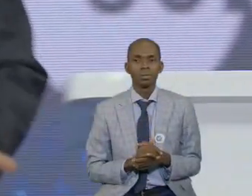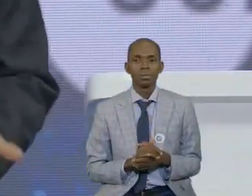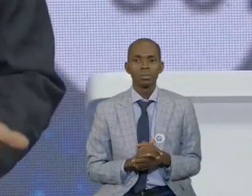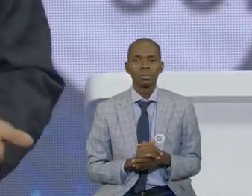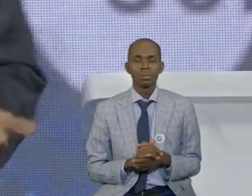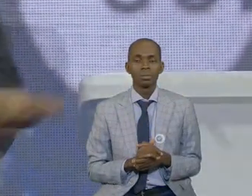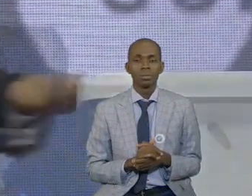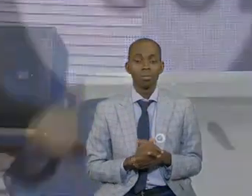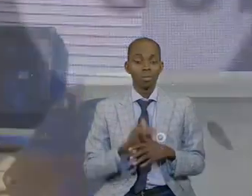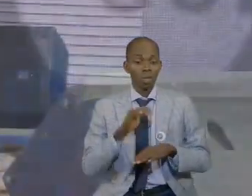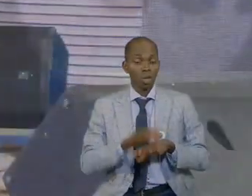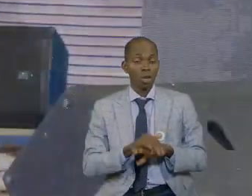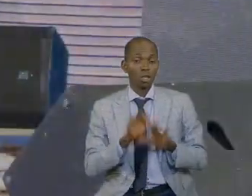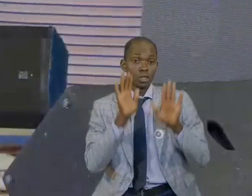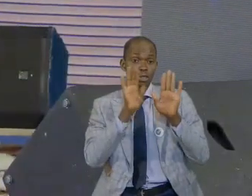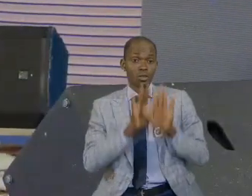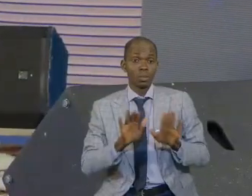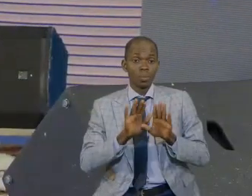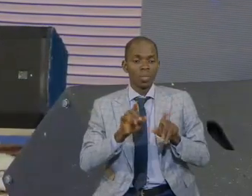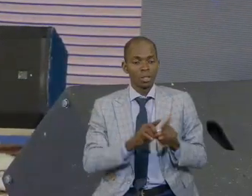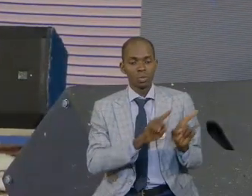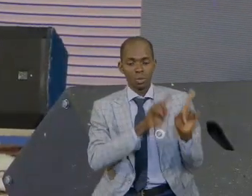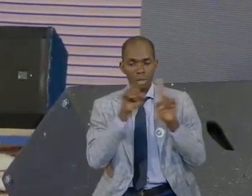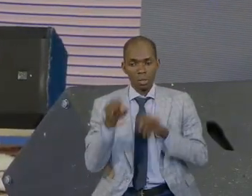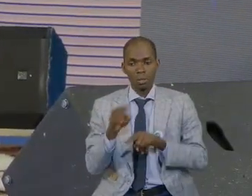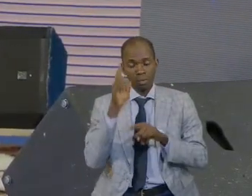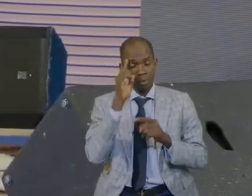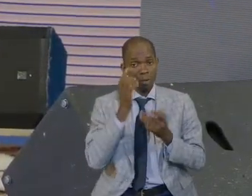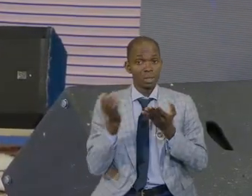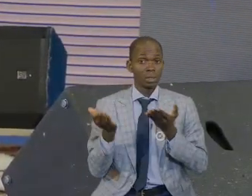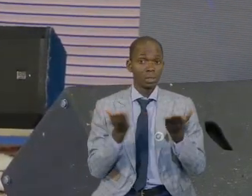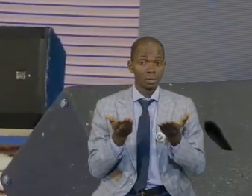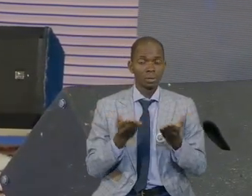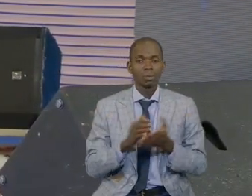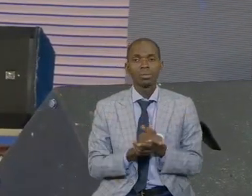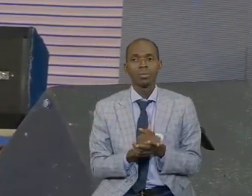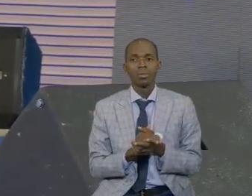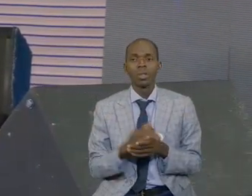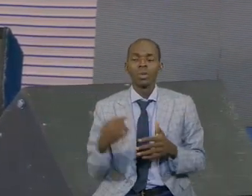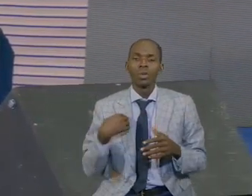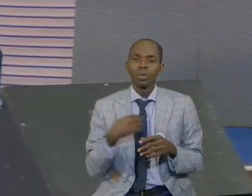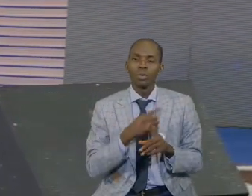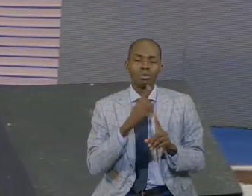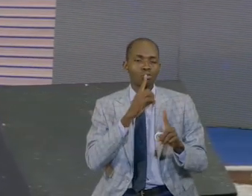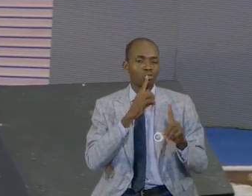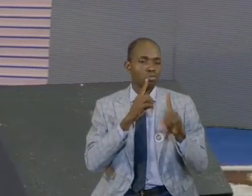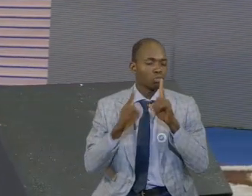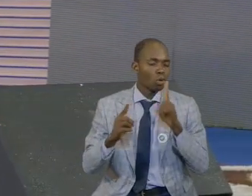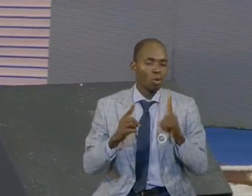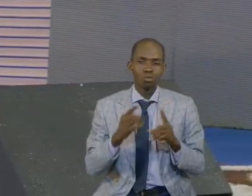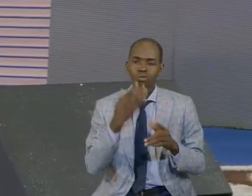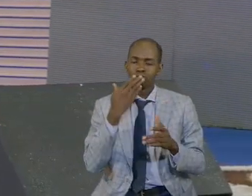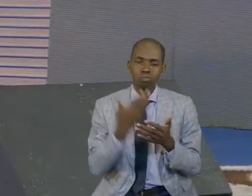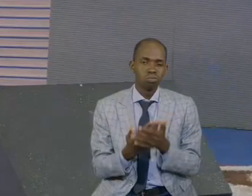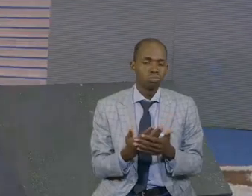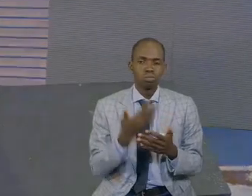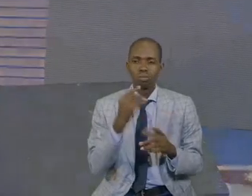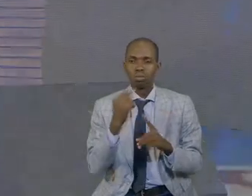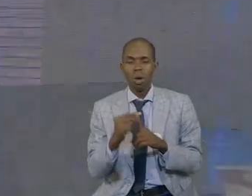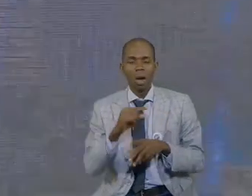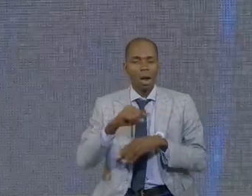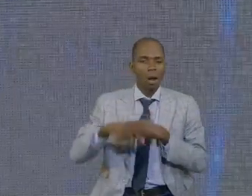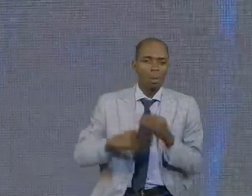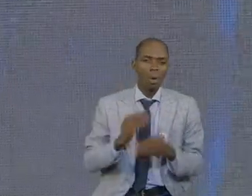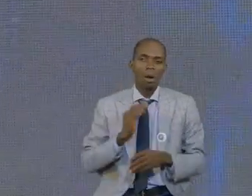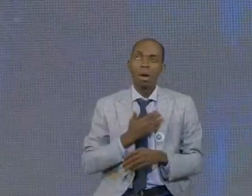On Sunday, as we come to the service, we talk about our God. The God who